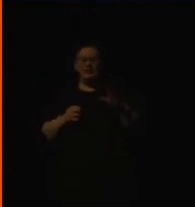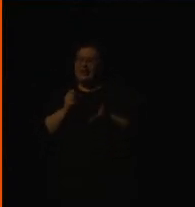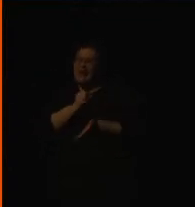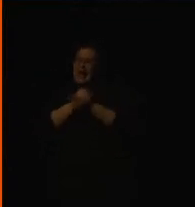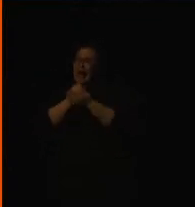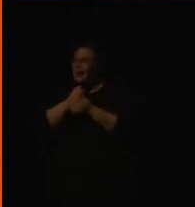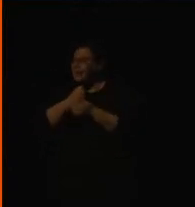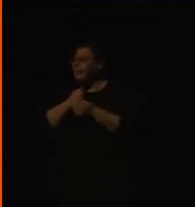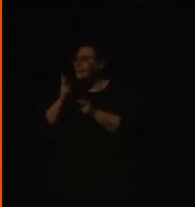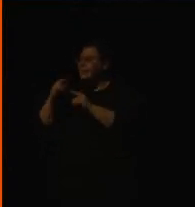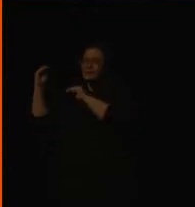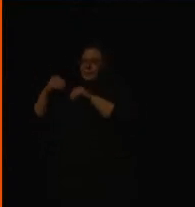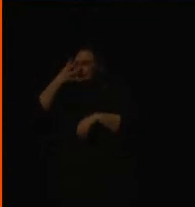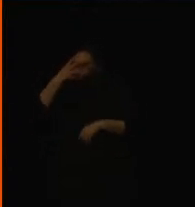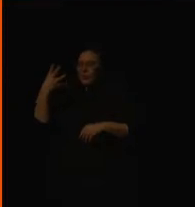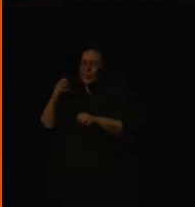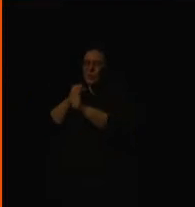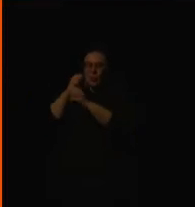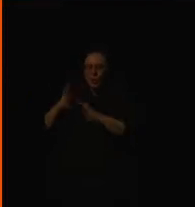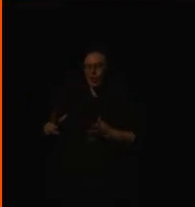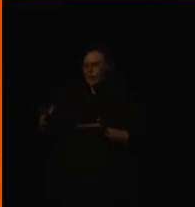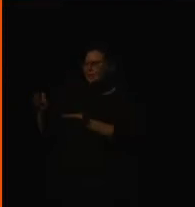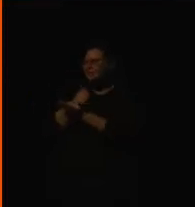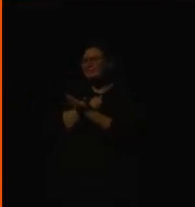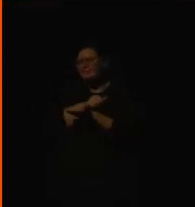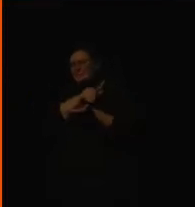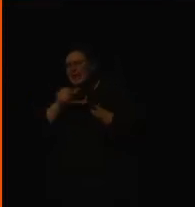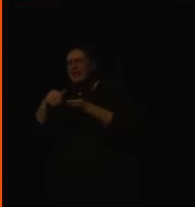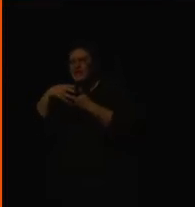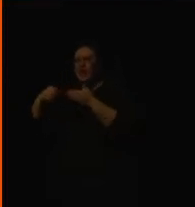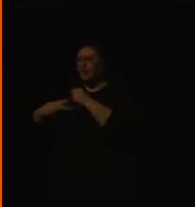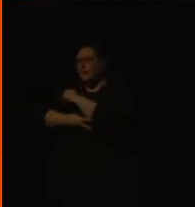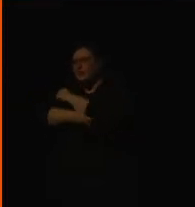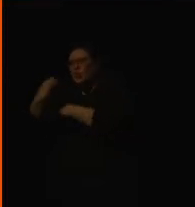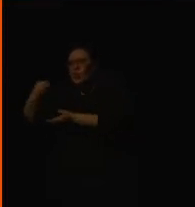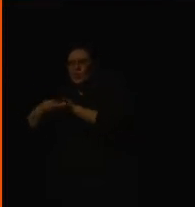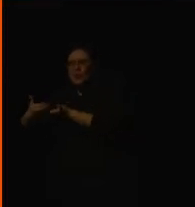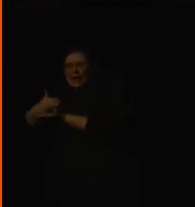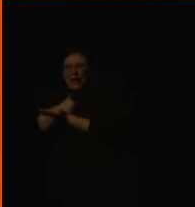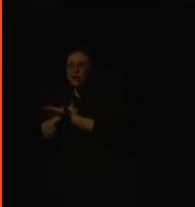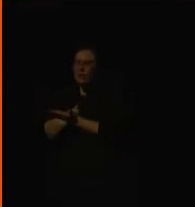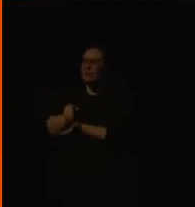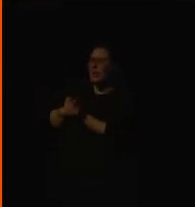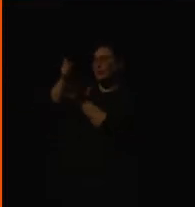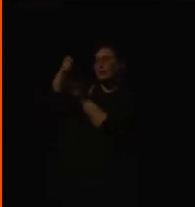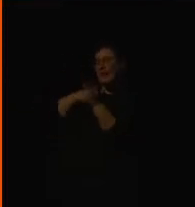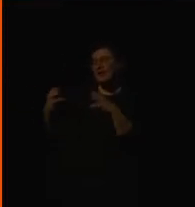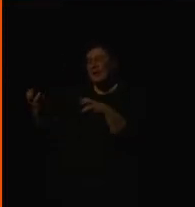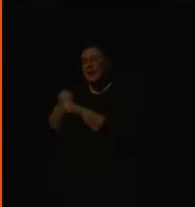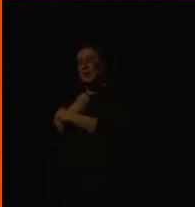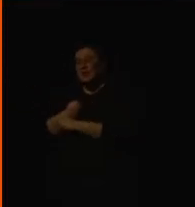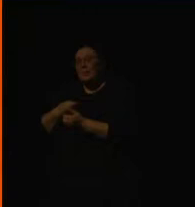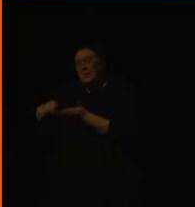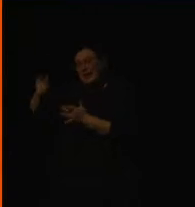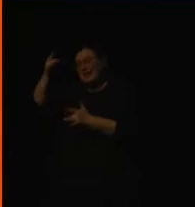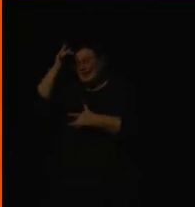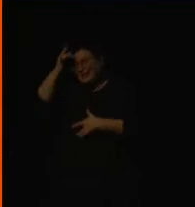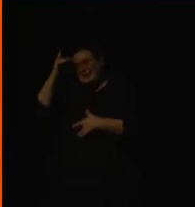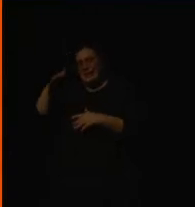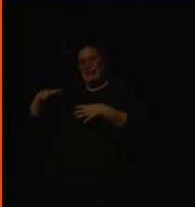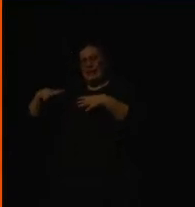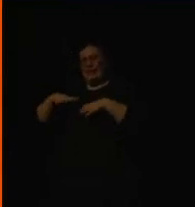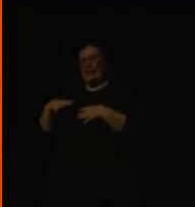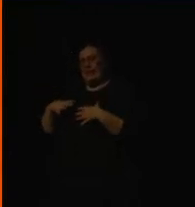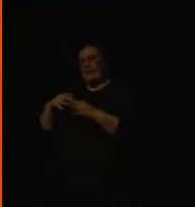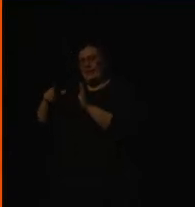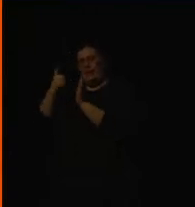workers, members of Make the Road New York, recover millions of dollars in stolen wages. He helped draft and win paid sick day legislation in New York City that